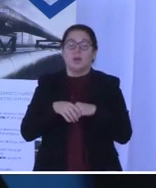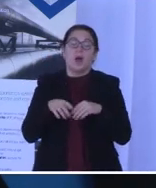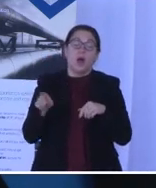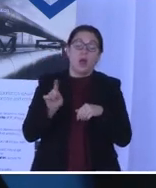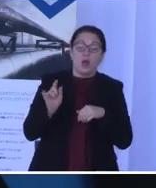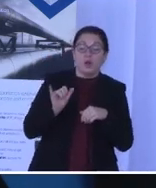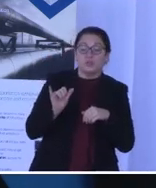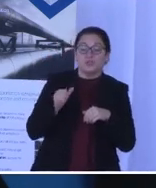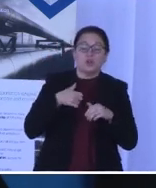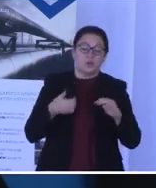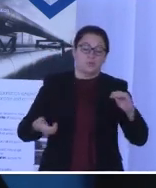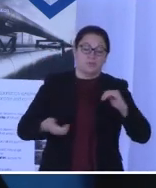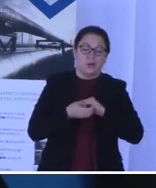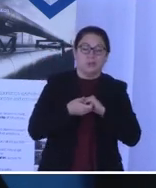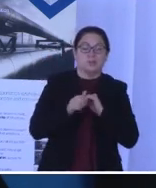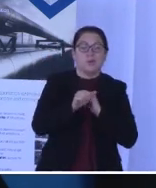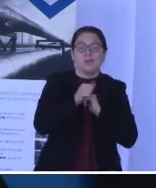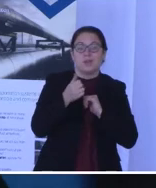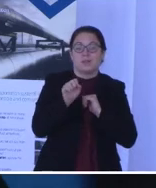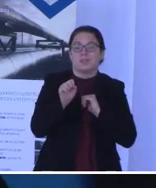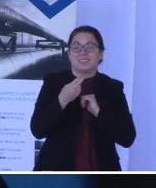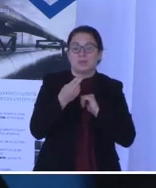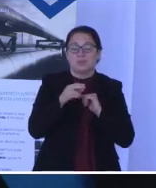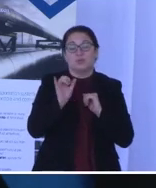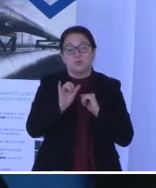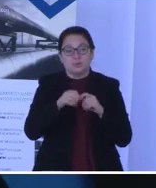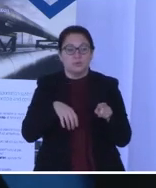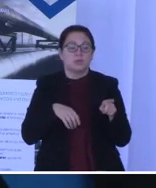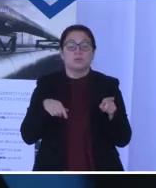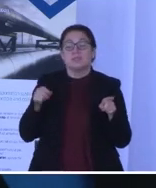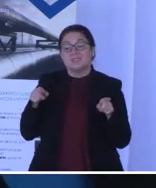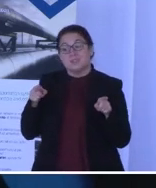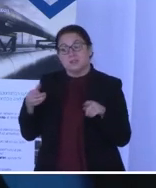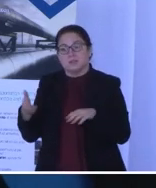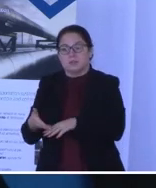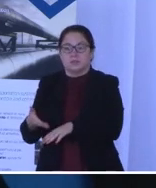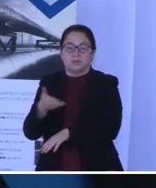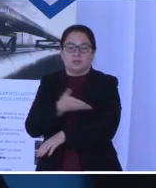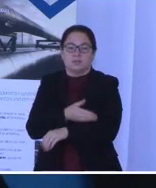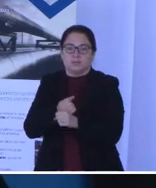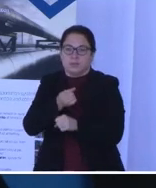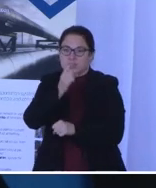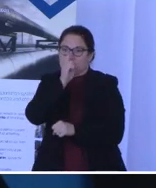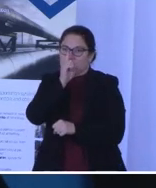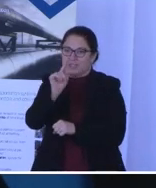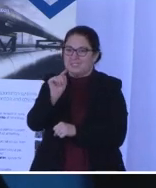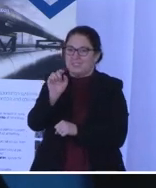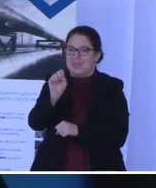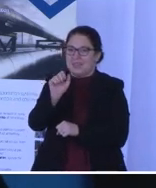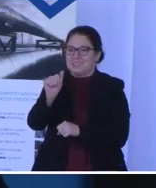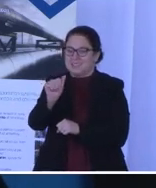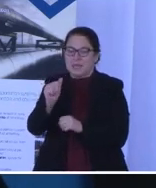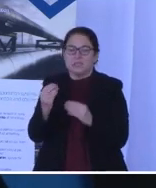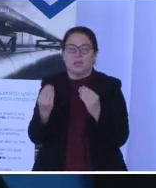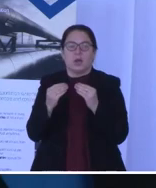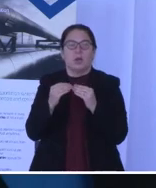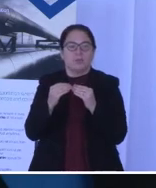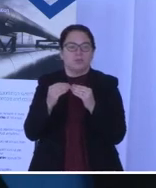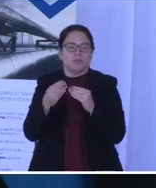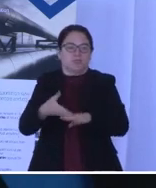our stakeholders, but he has made significant strides to make TSA a better place to work for our more